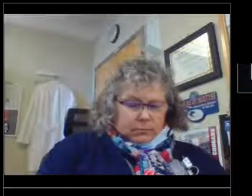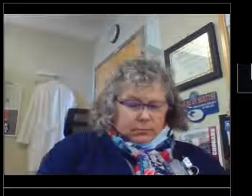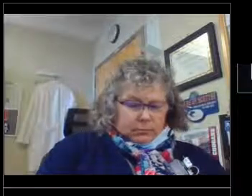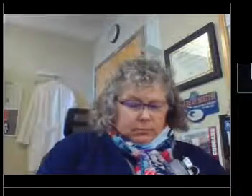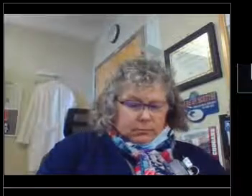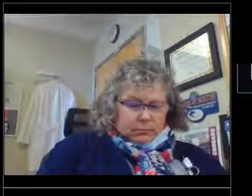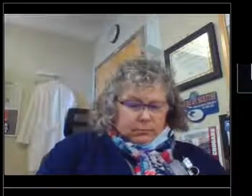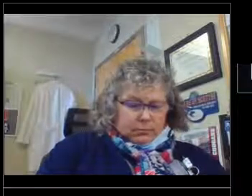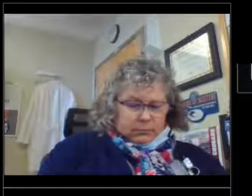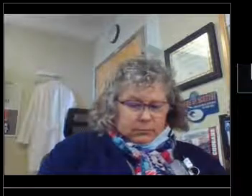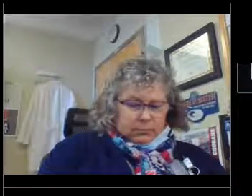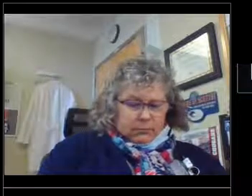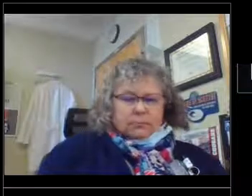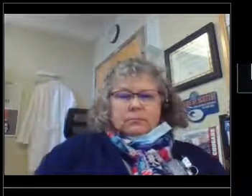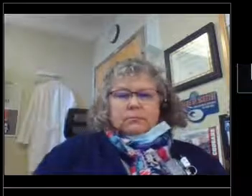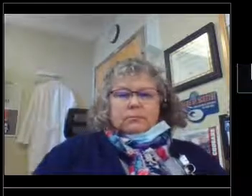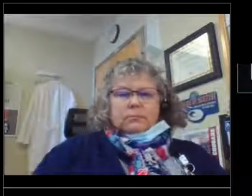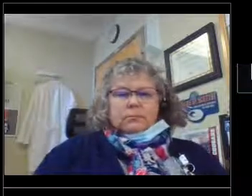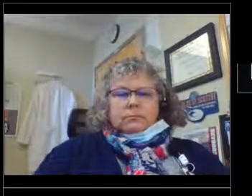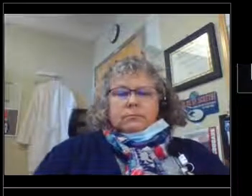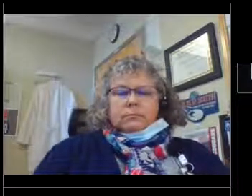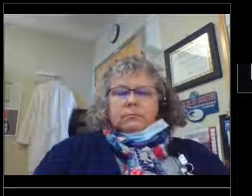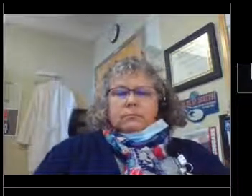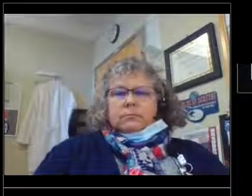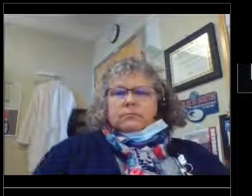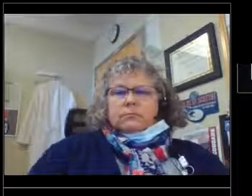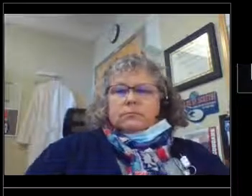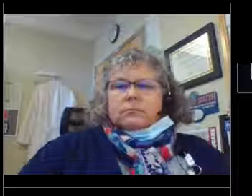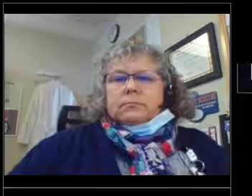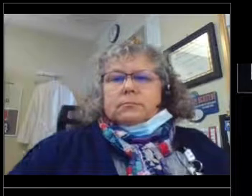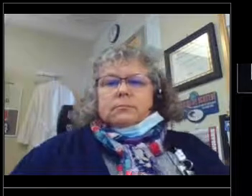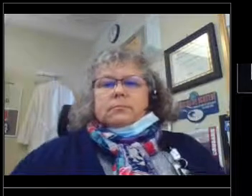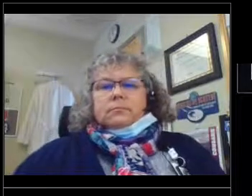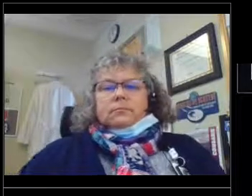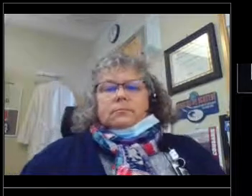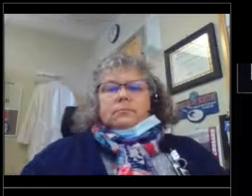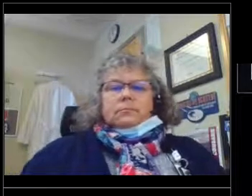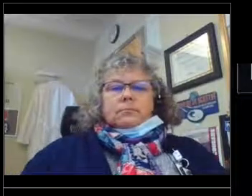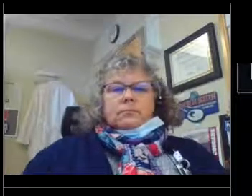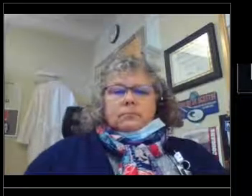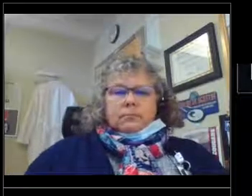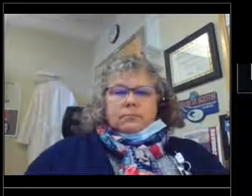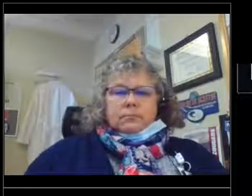faith concern regarding unprofessional conduct, that can be terminated immediately.